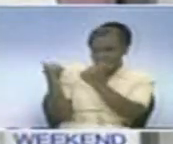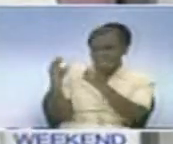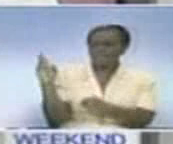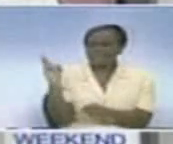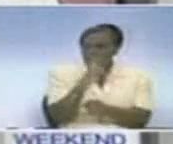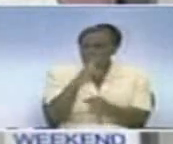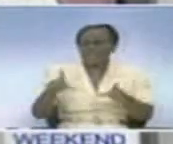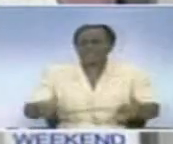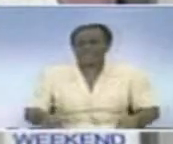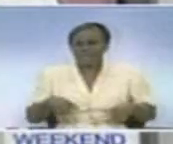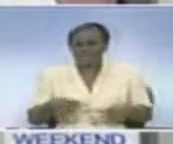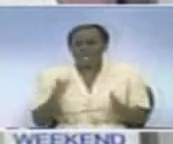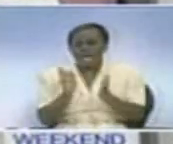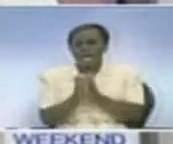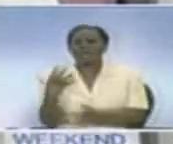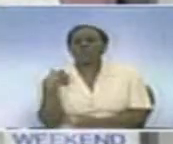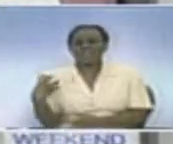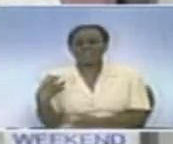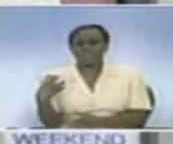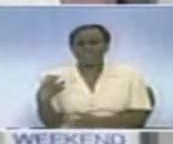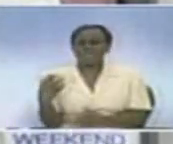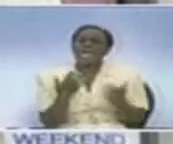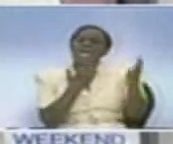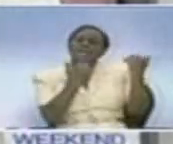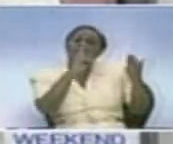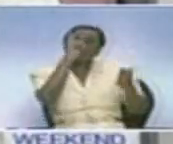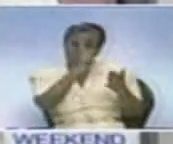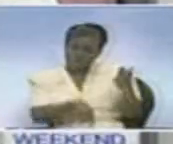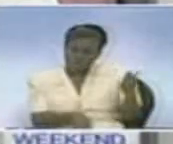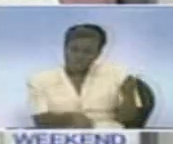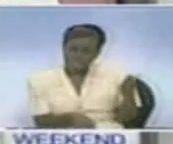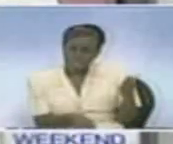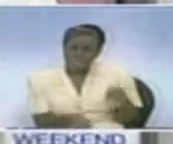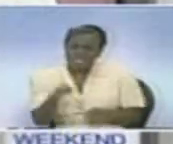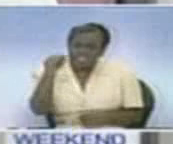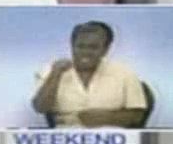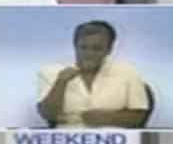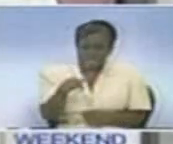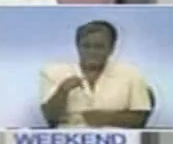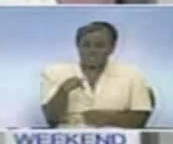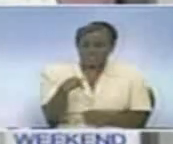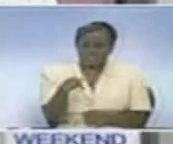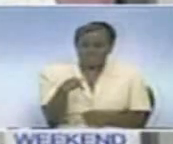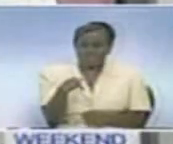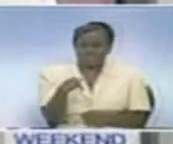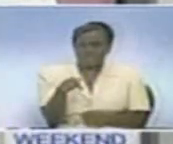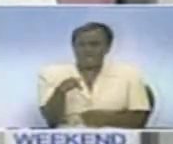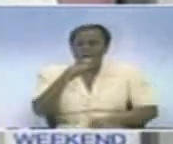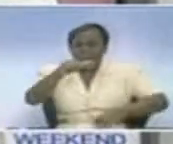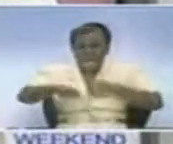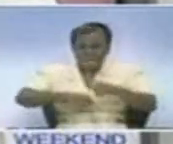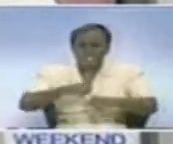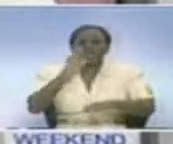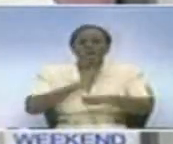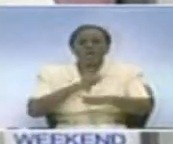life and property. What is expected is that is acted upon